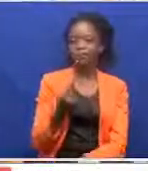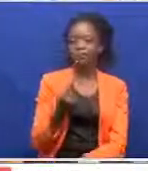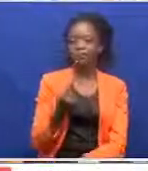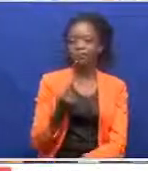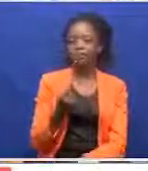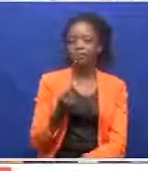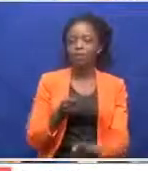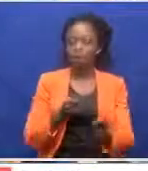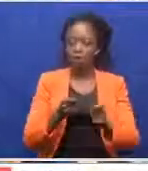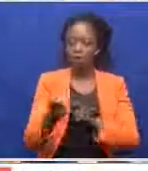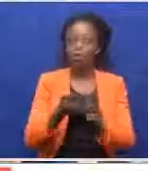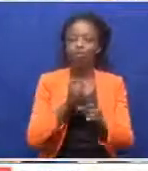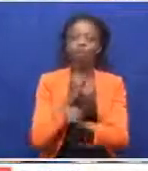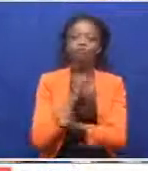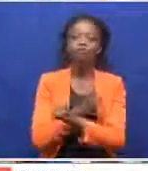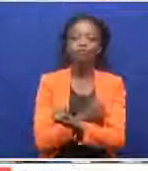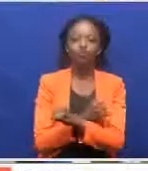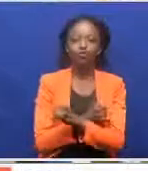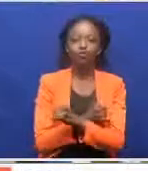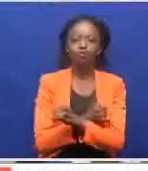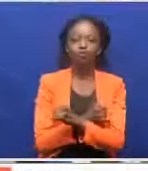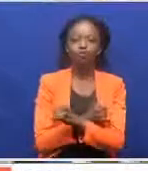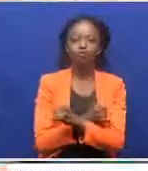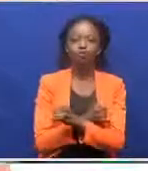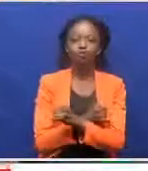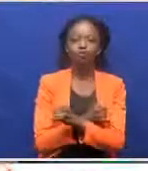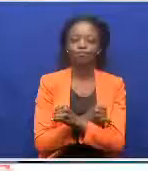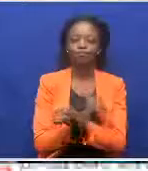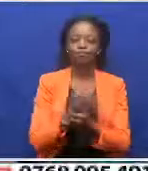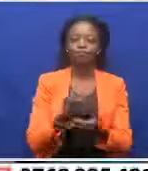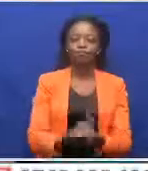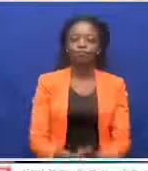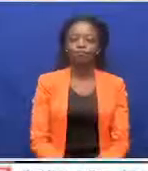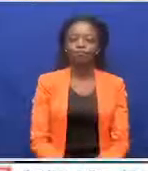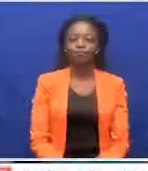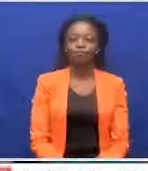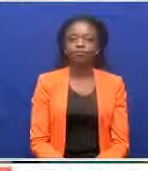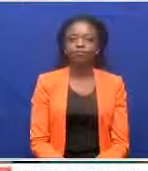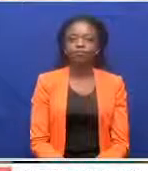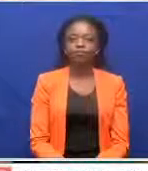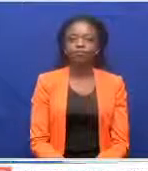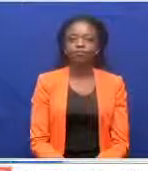militarization of institutions. Nancy Kimuyu, TV 47.